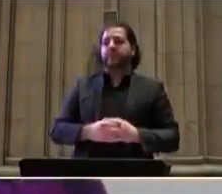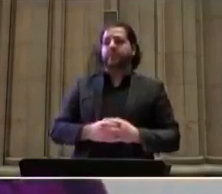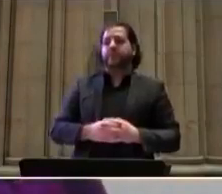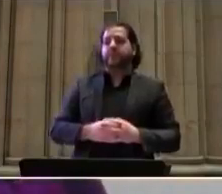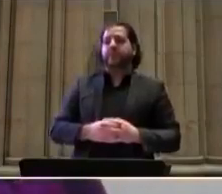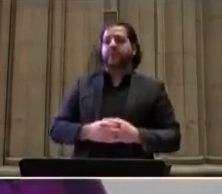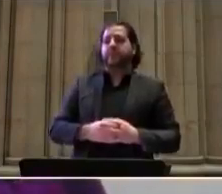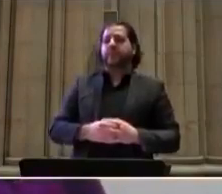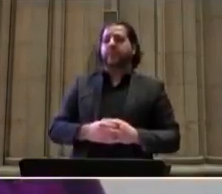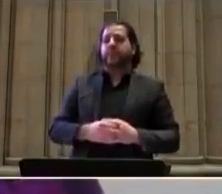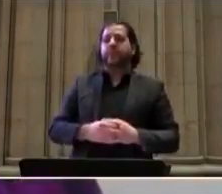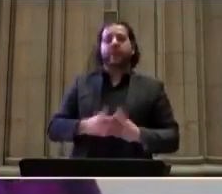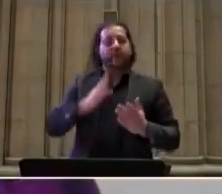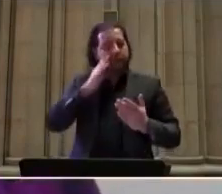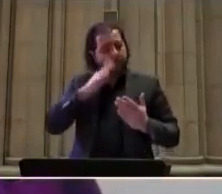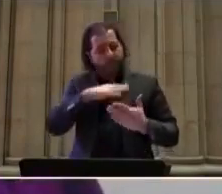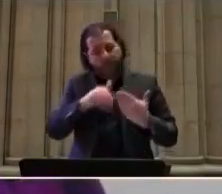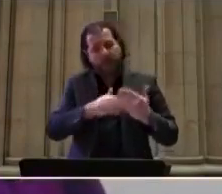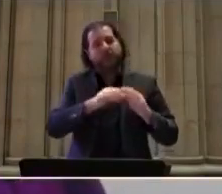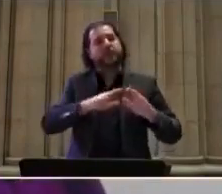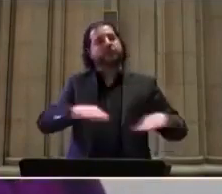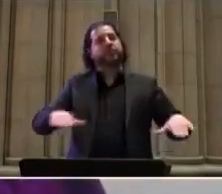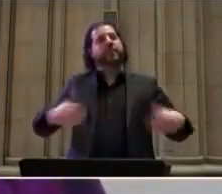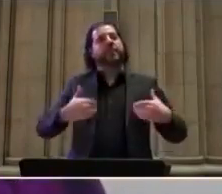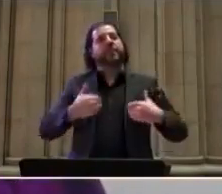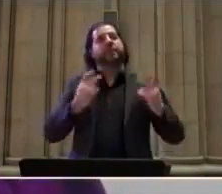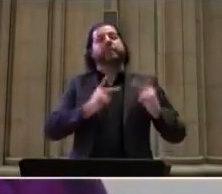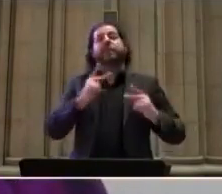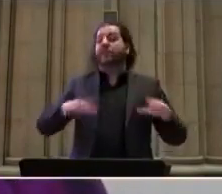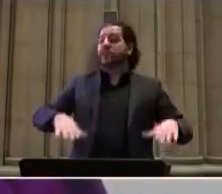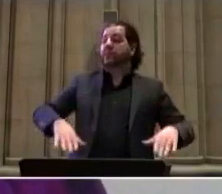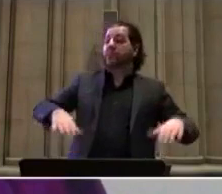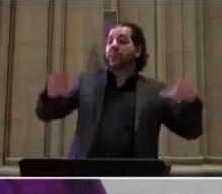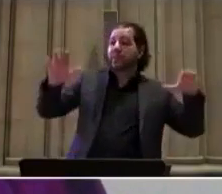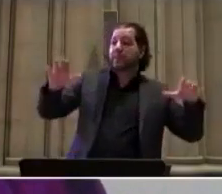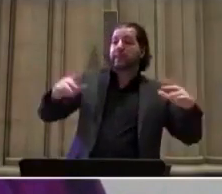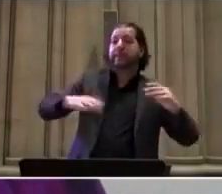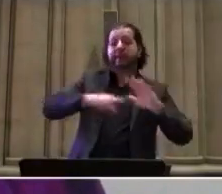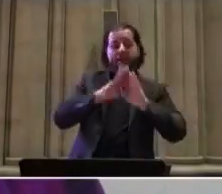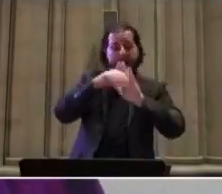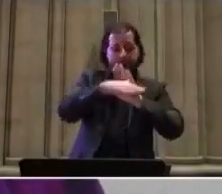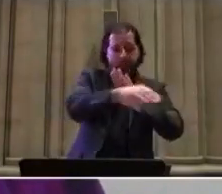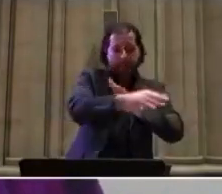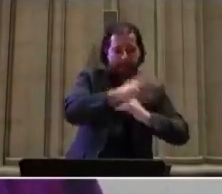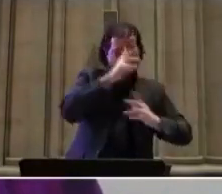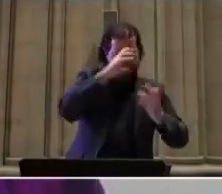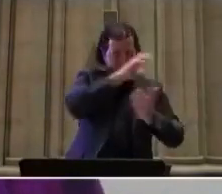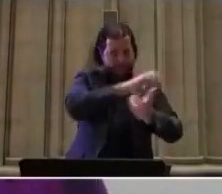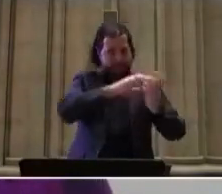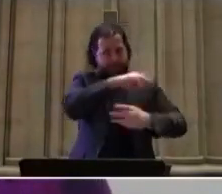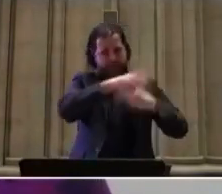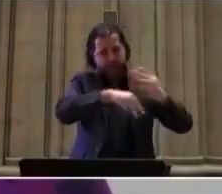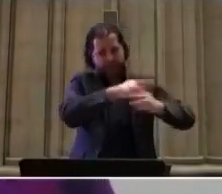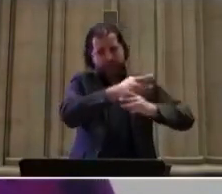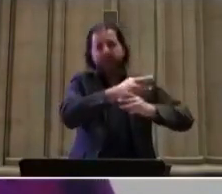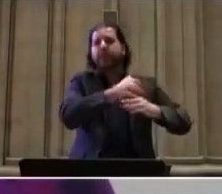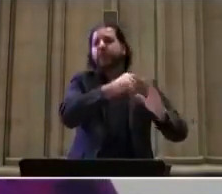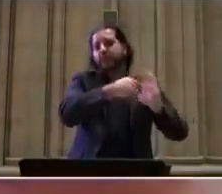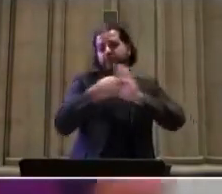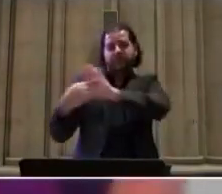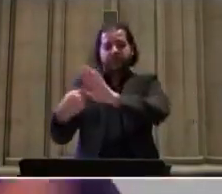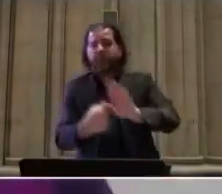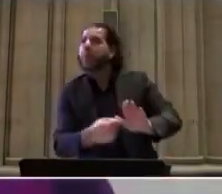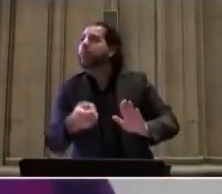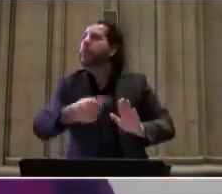For all children and young people, growing up in an unsteady and confusing world, show them